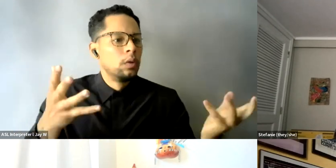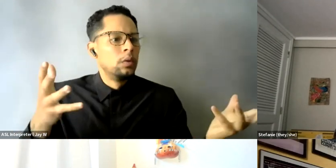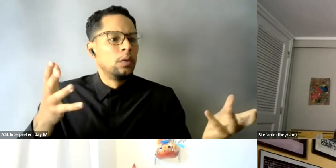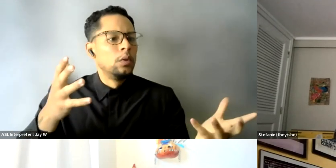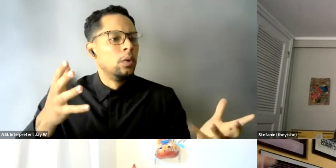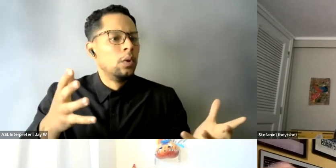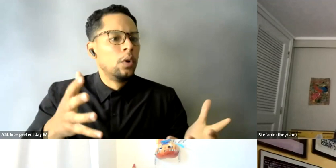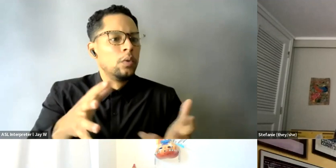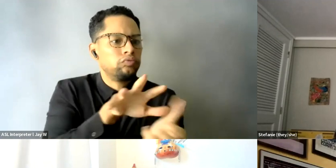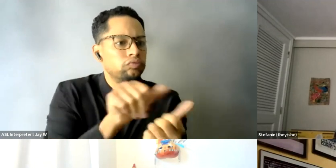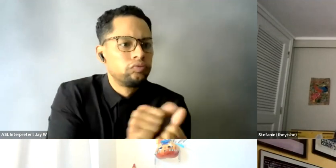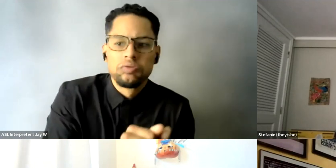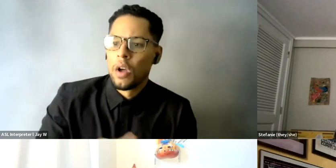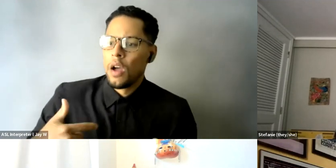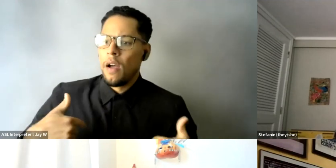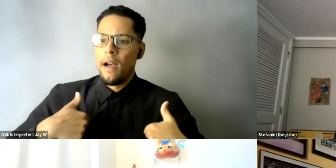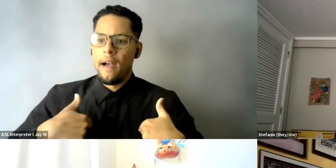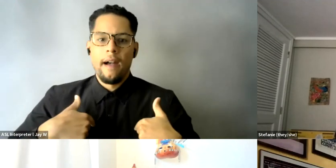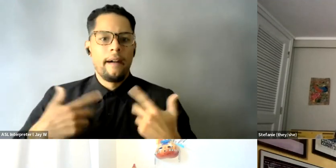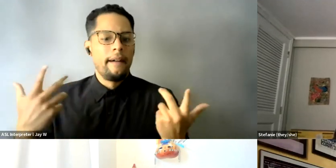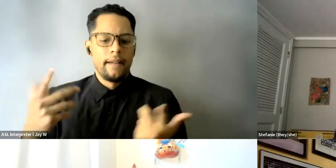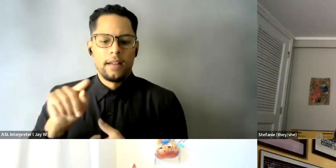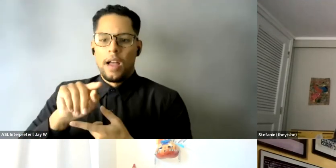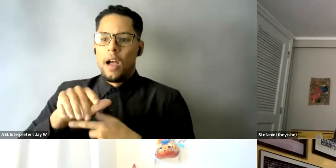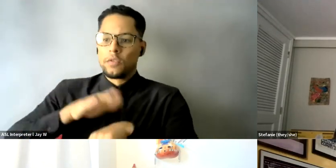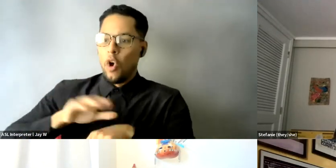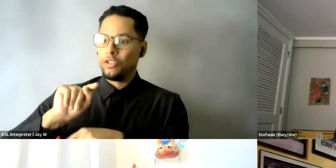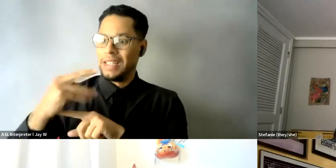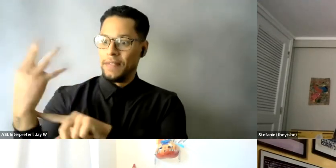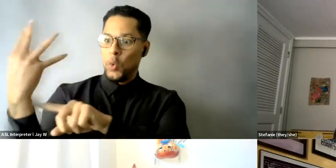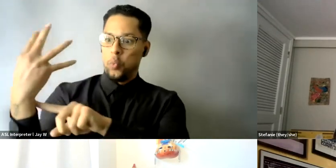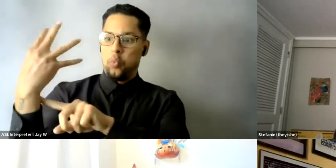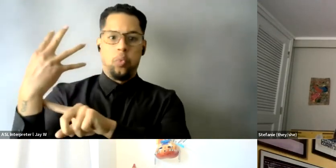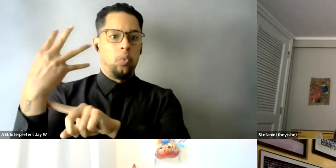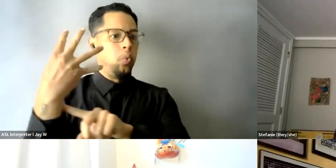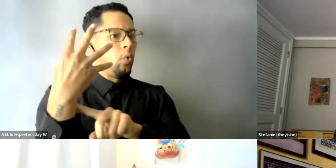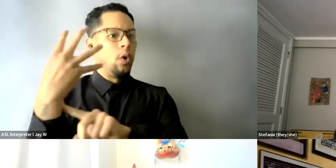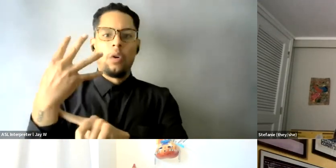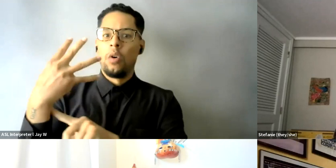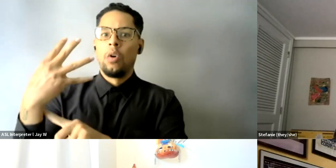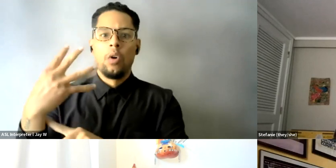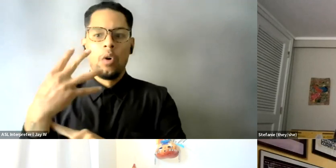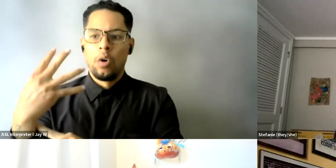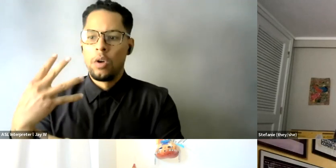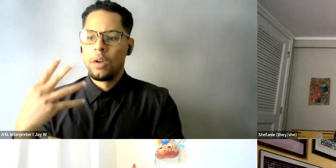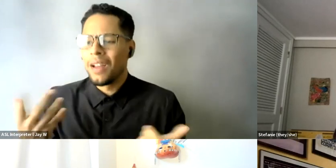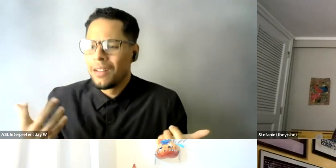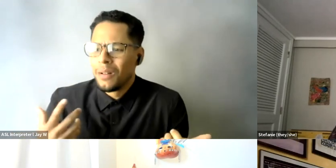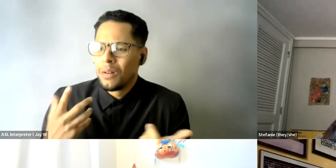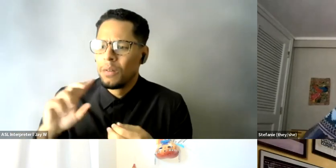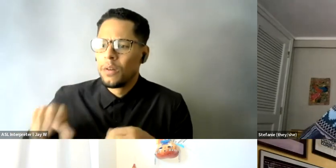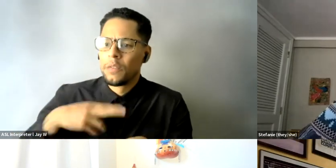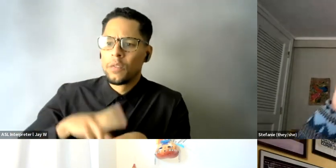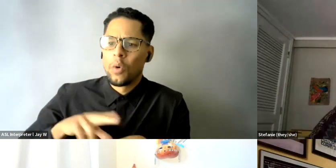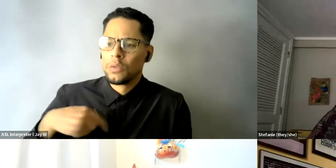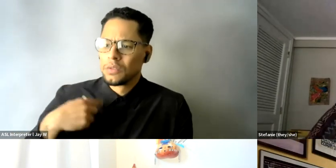like vision of the end of the world. And obviously that's crazy. But as a 47-year-old